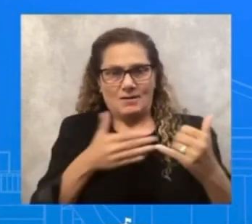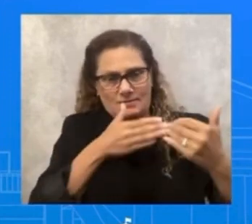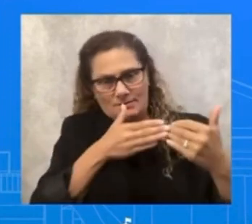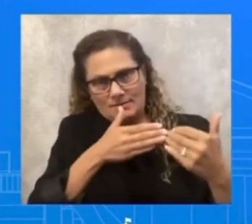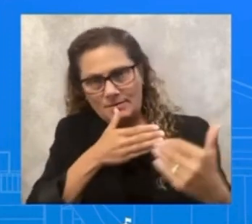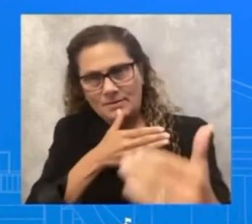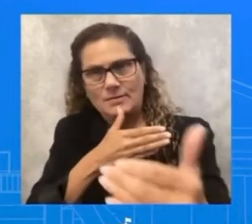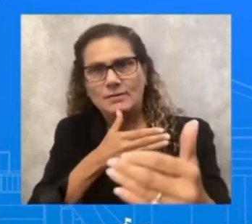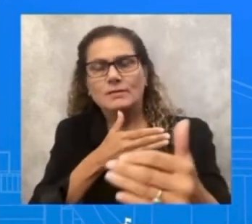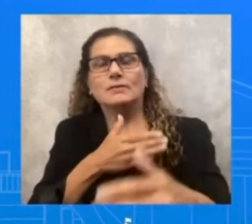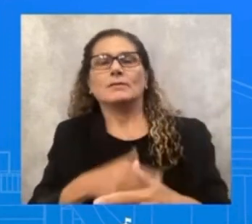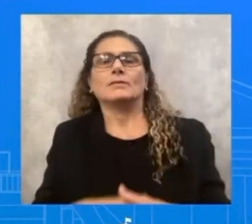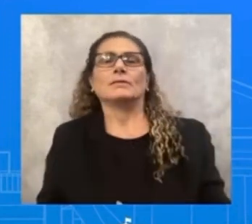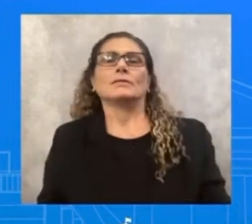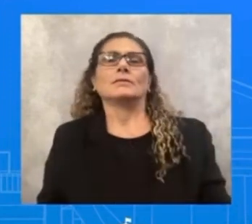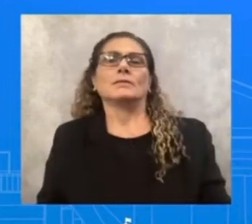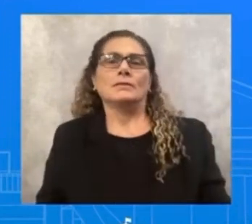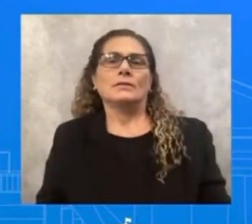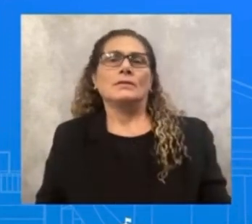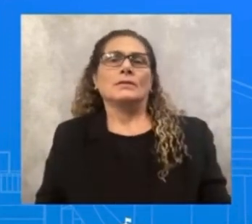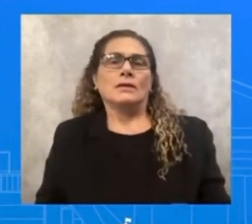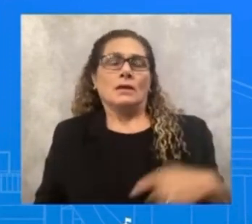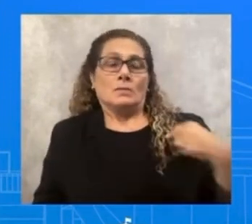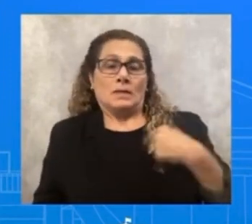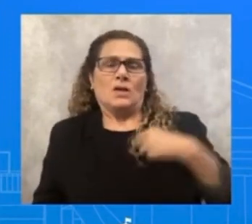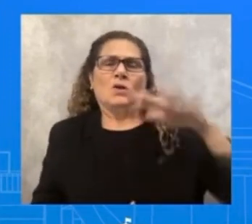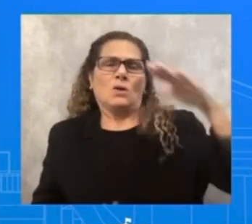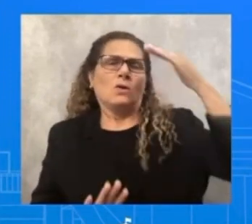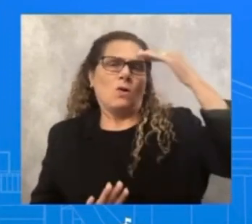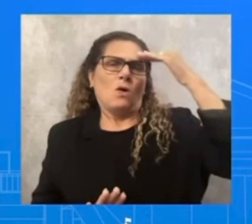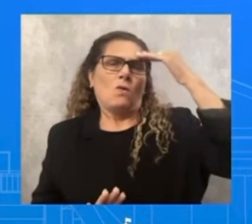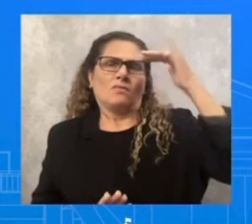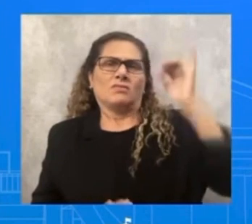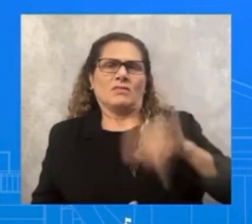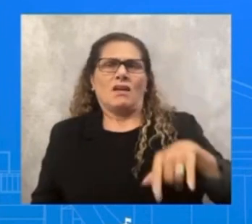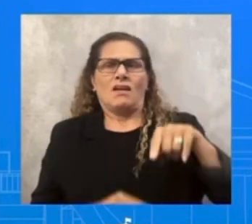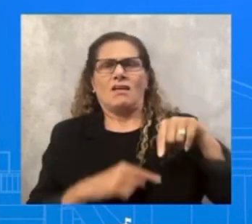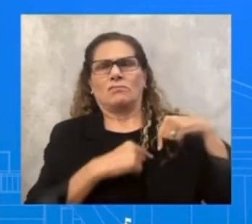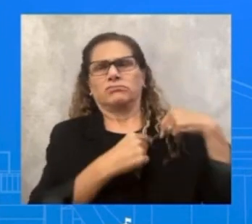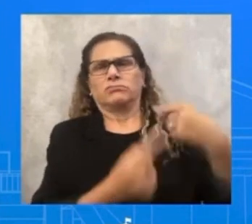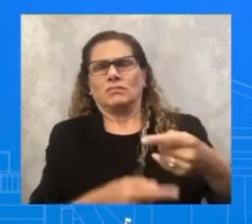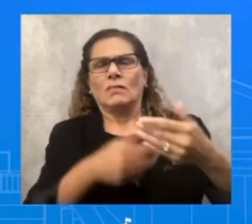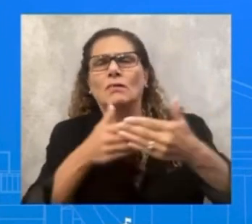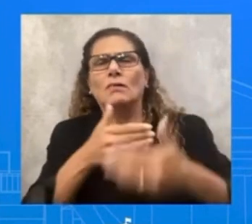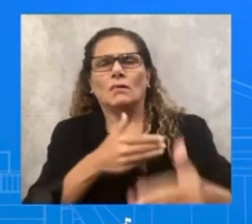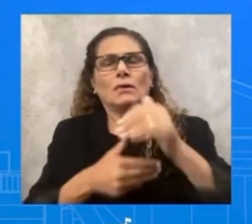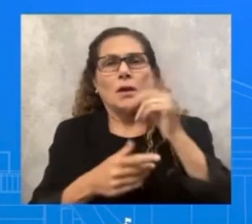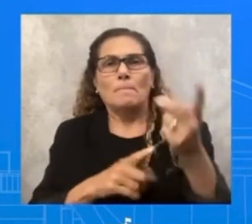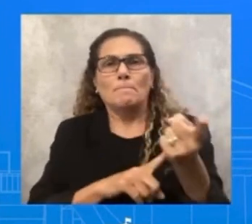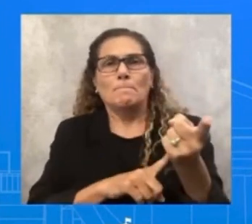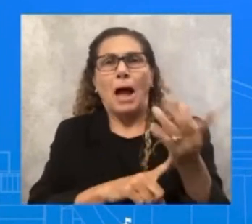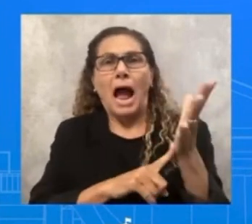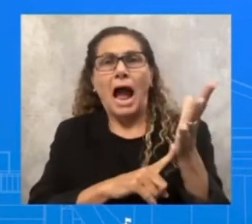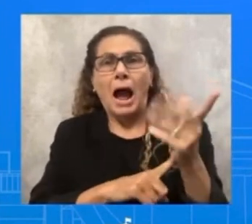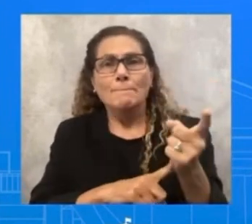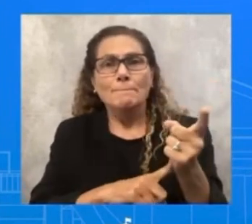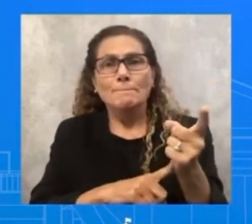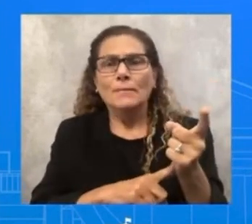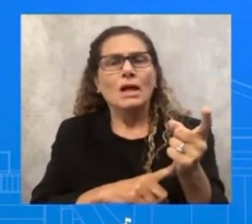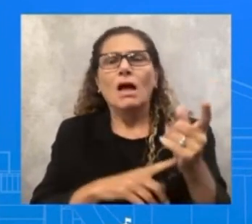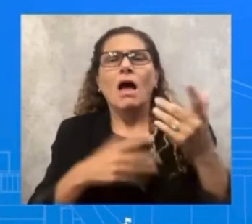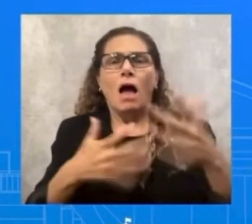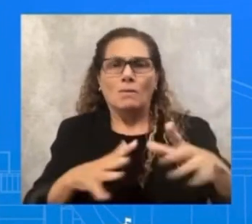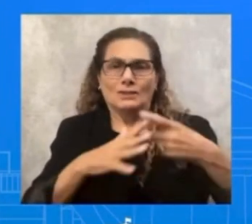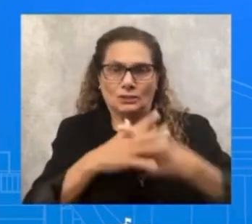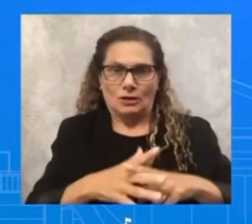delivered over time, but benefits, people are experiencing these benefits now. So my focus is ensuring that people understand that they will